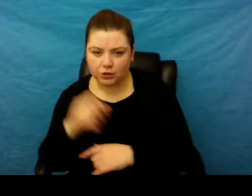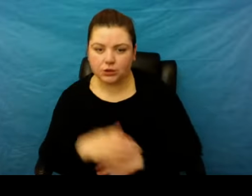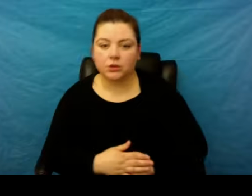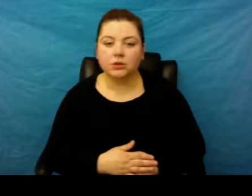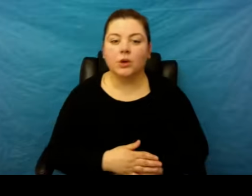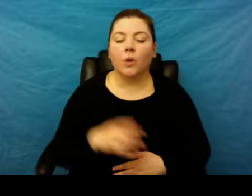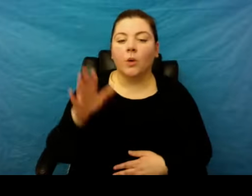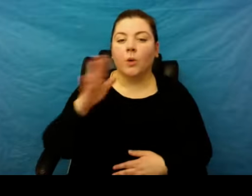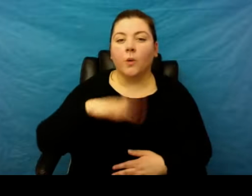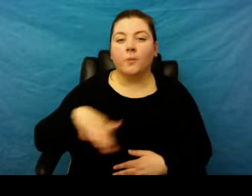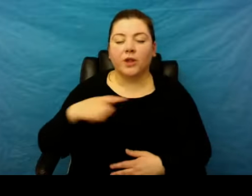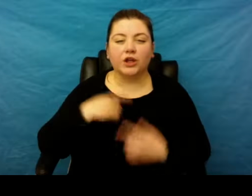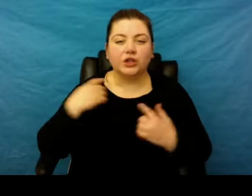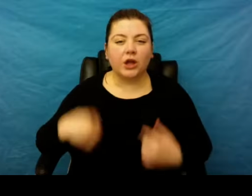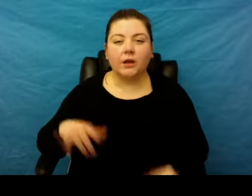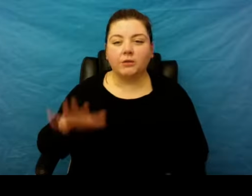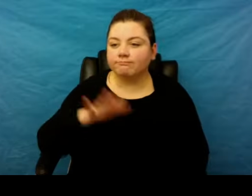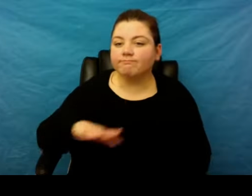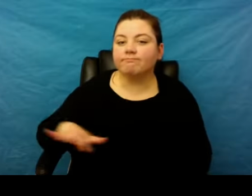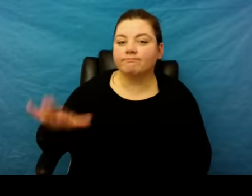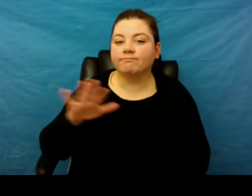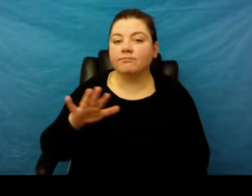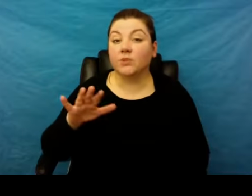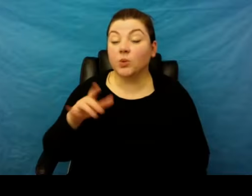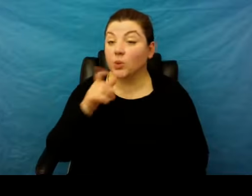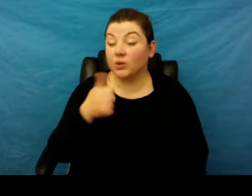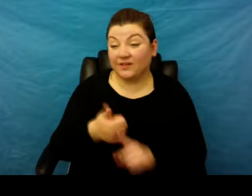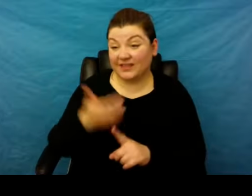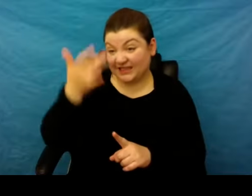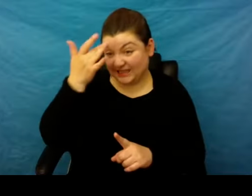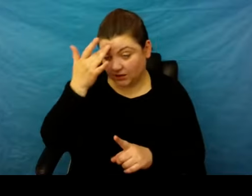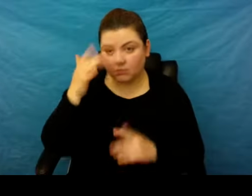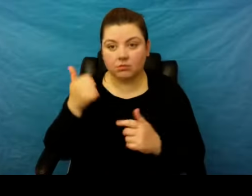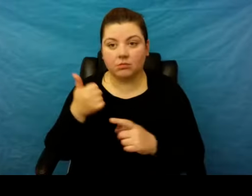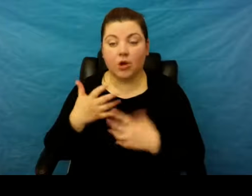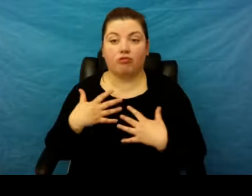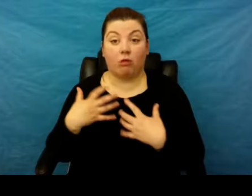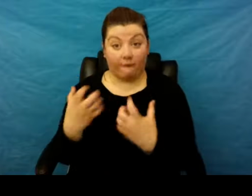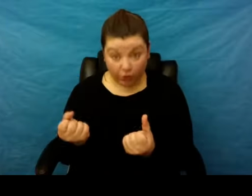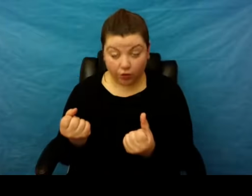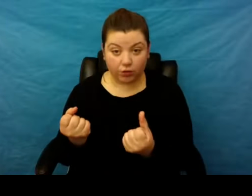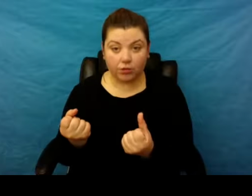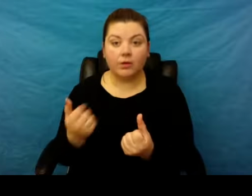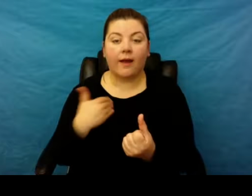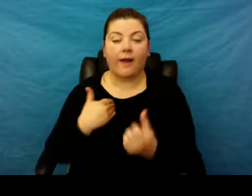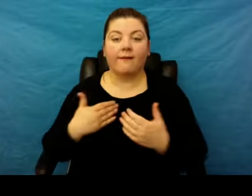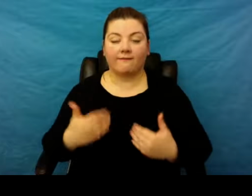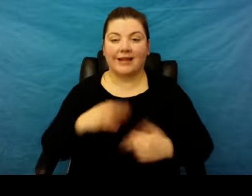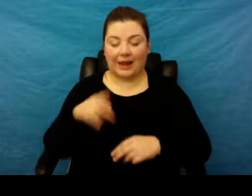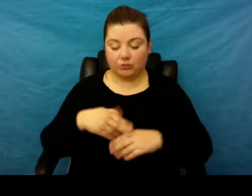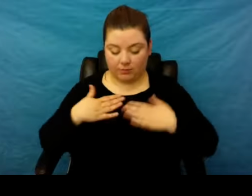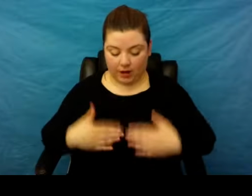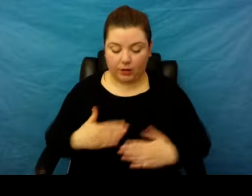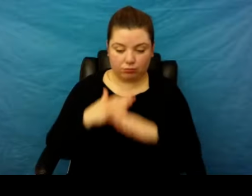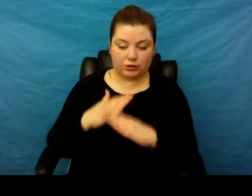76,000 have recovered with antibodies that prevent them from getting the disease. The natural course of this disease is that once the